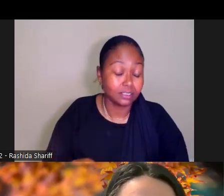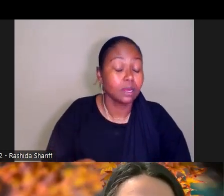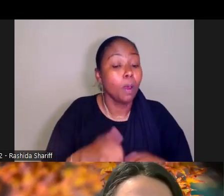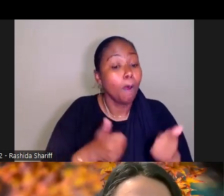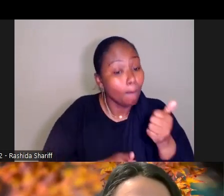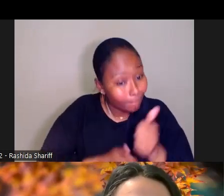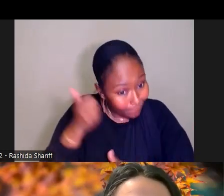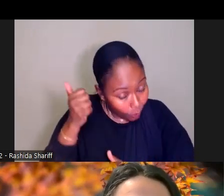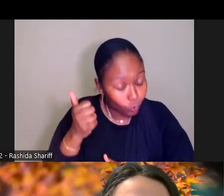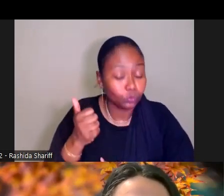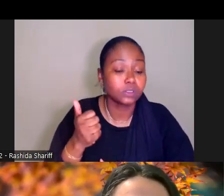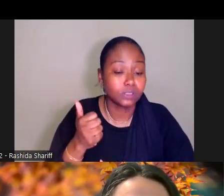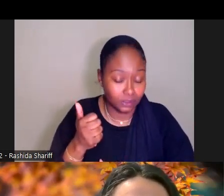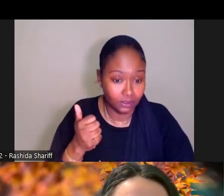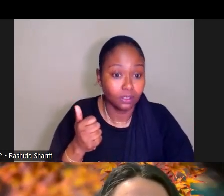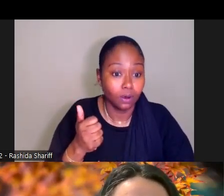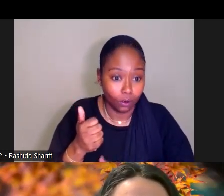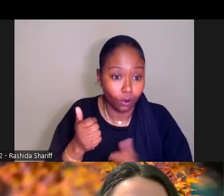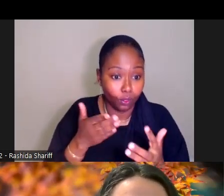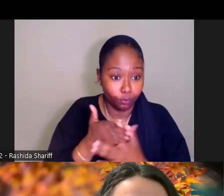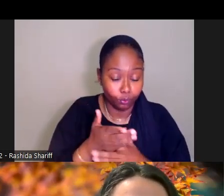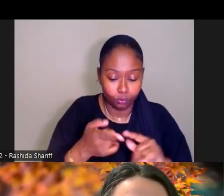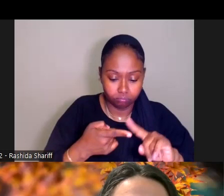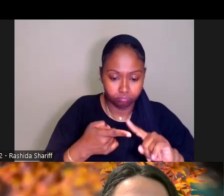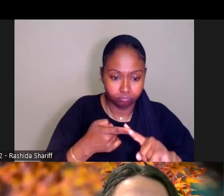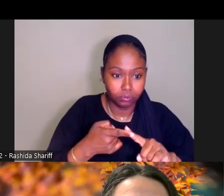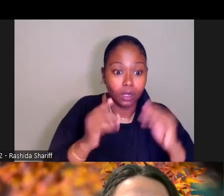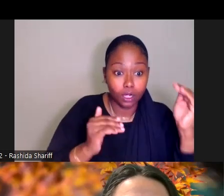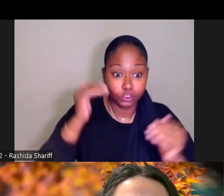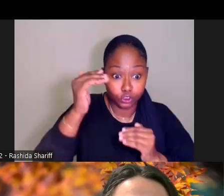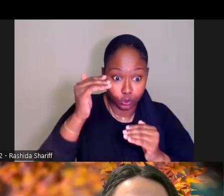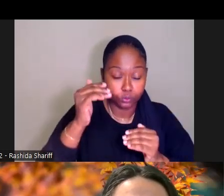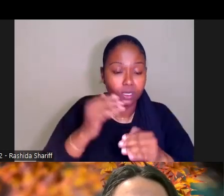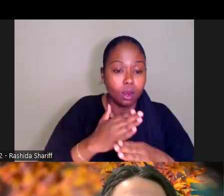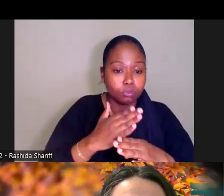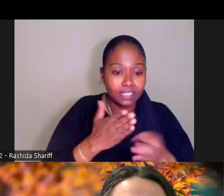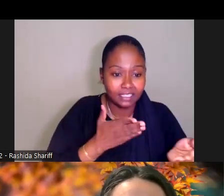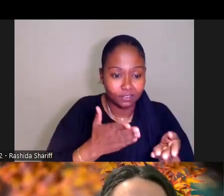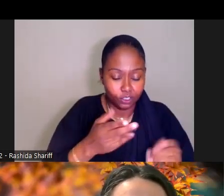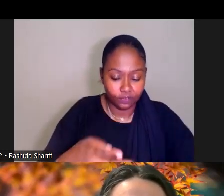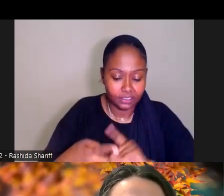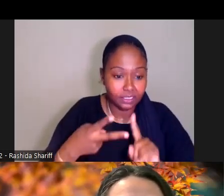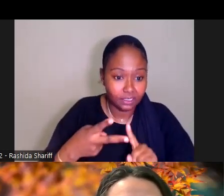referrals, the number 1 referral source is through adult protective services, followed by the number 2 source